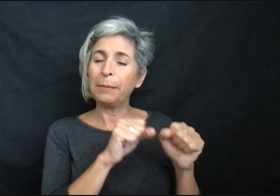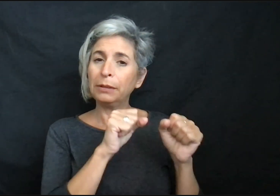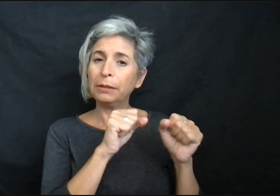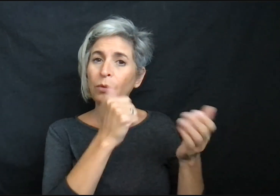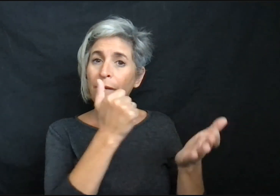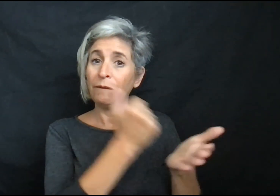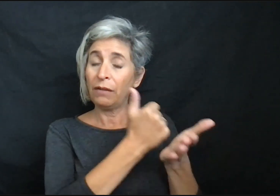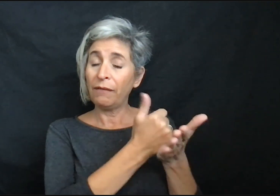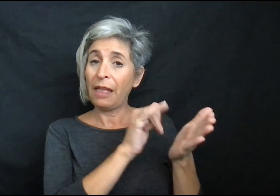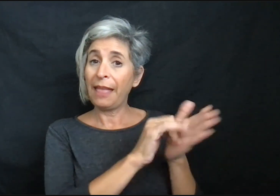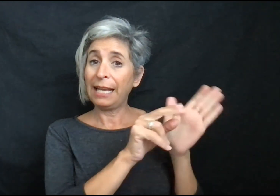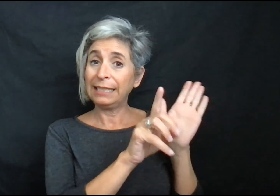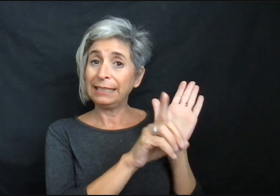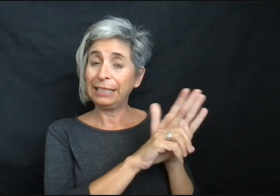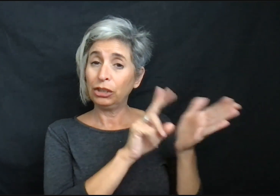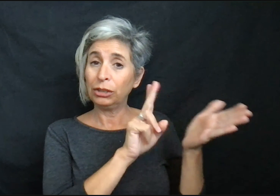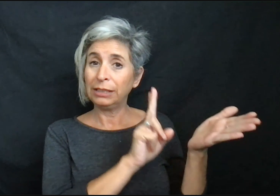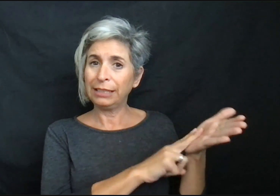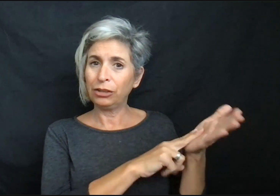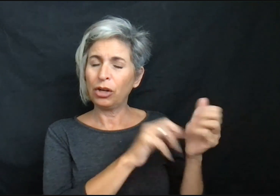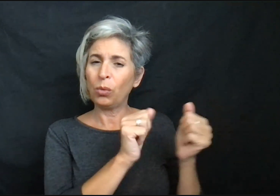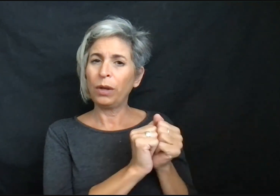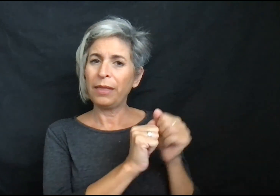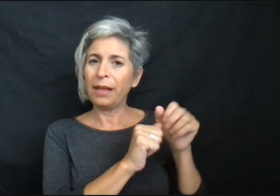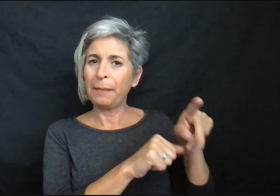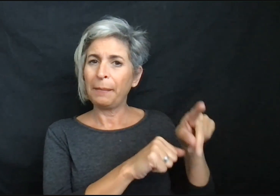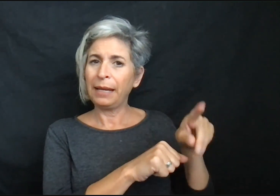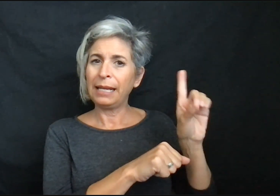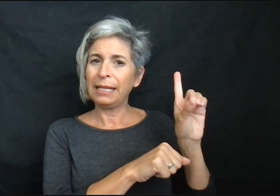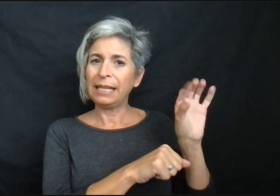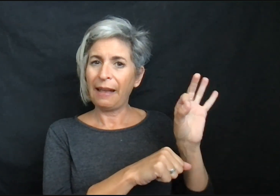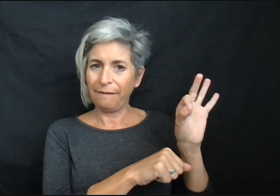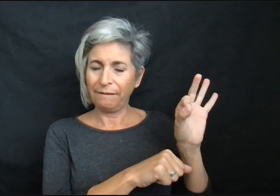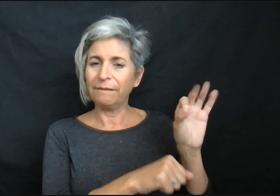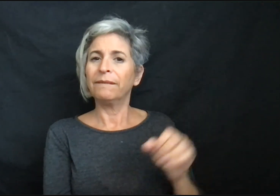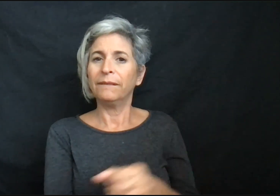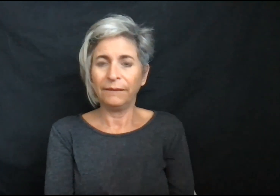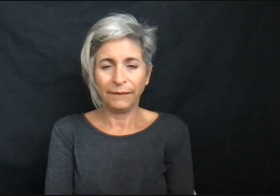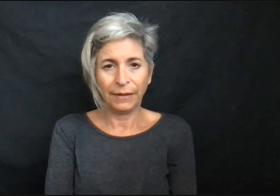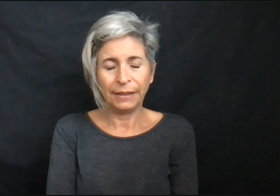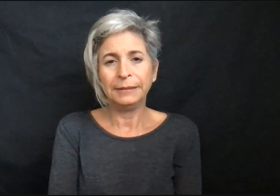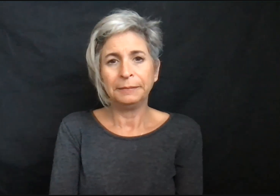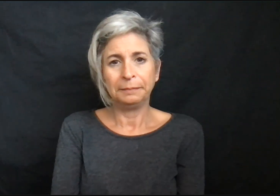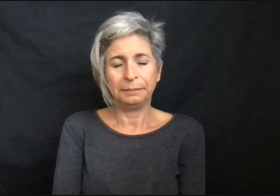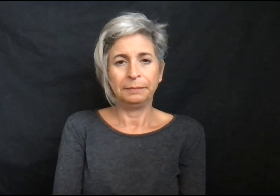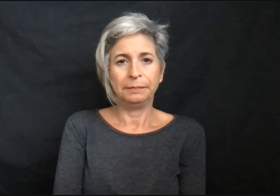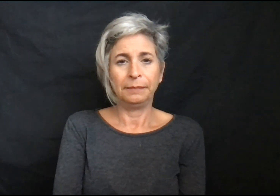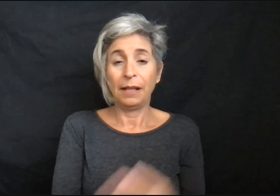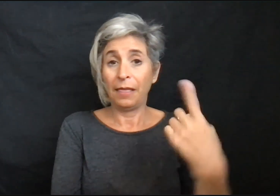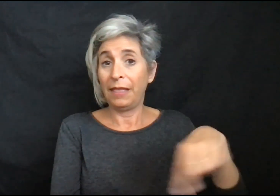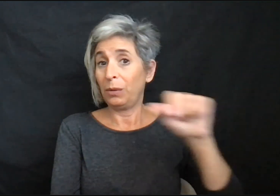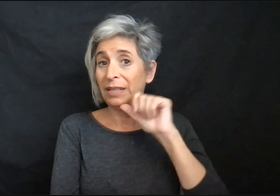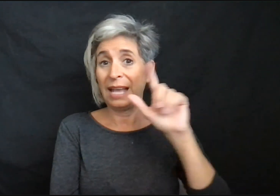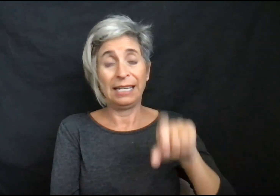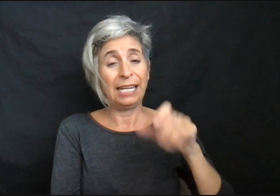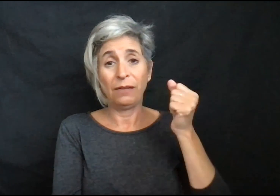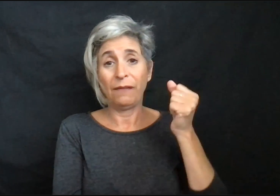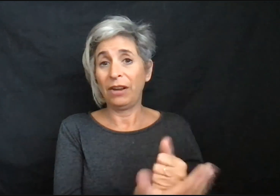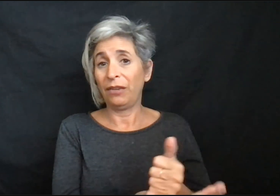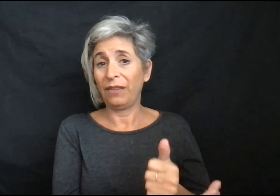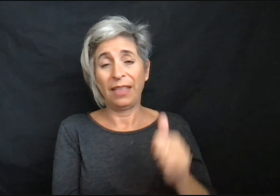that digital signature with our PDF viewers. So they will not need the verified affidavit that they're